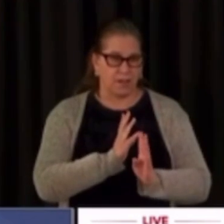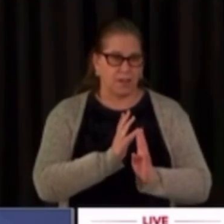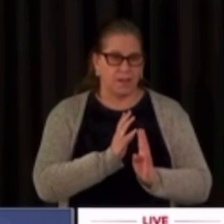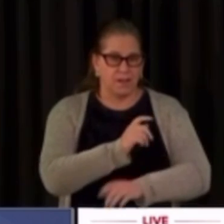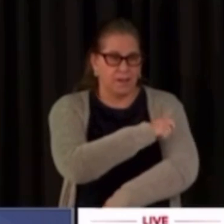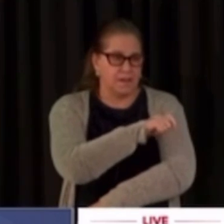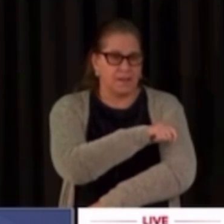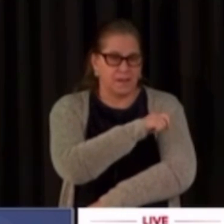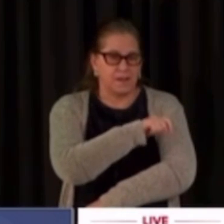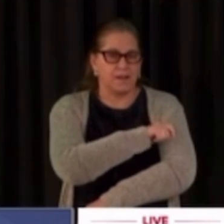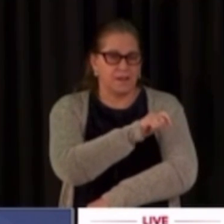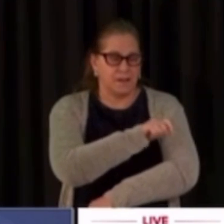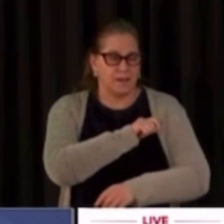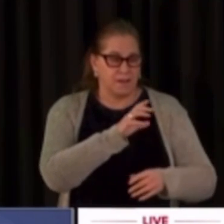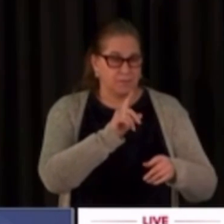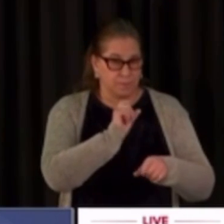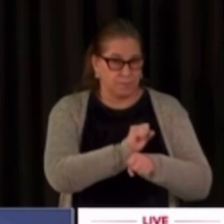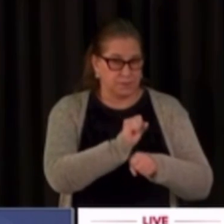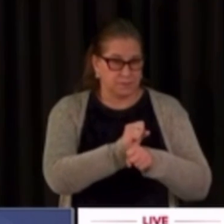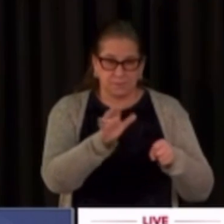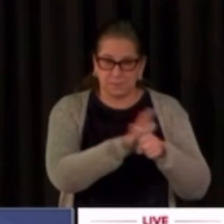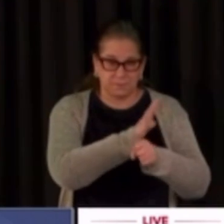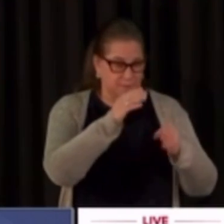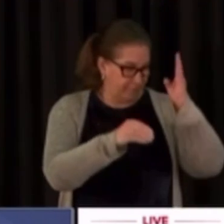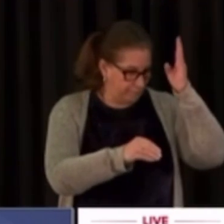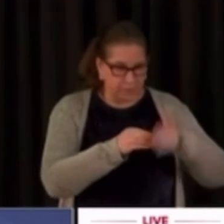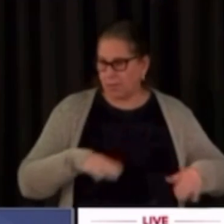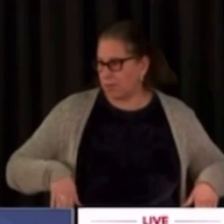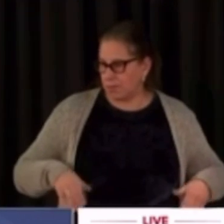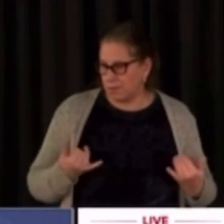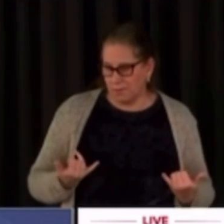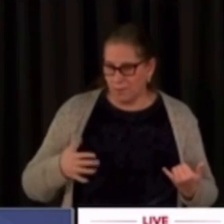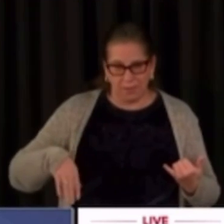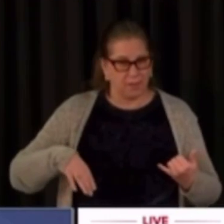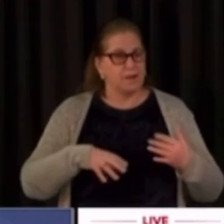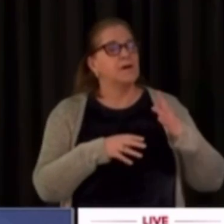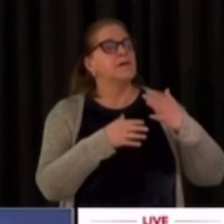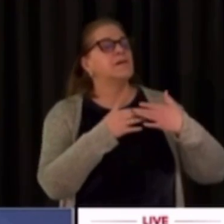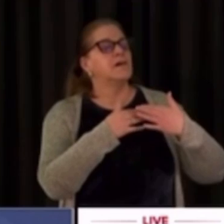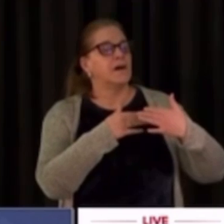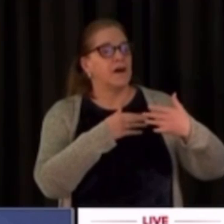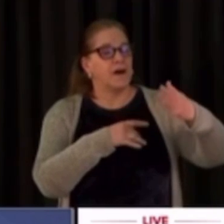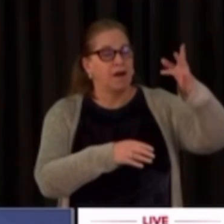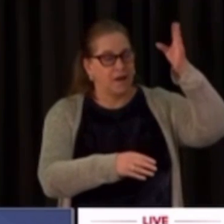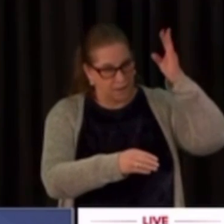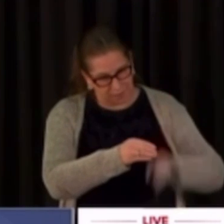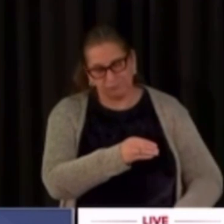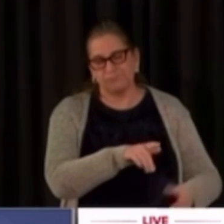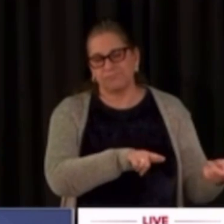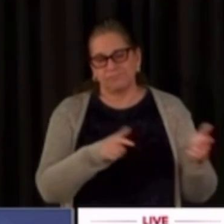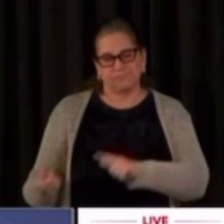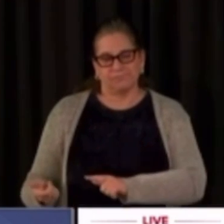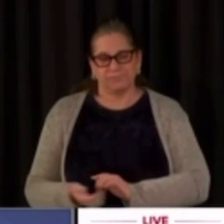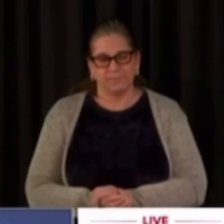have begun with the vaccinating of long-term care residents because they are at the highest risk of severe illness and